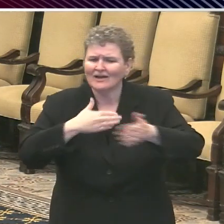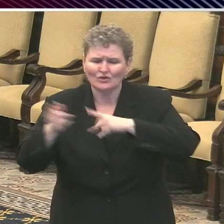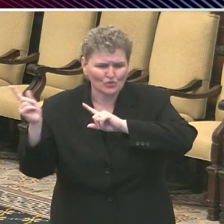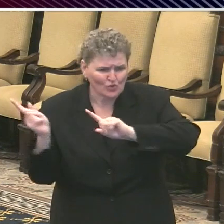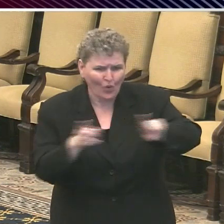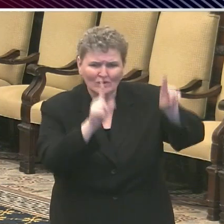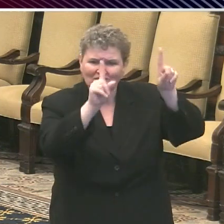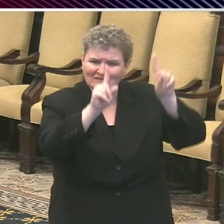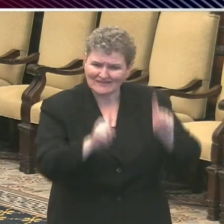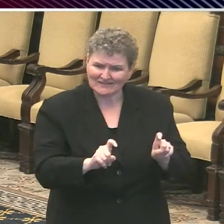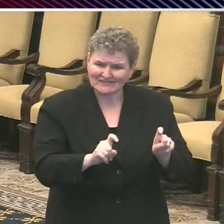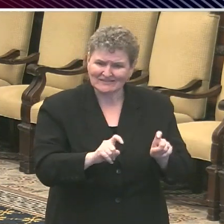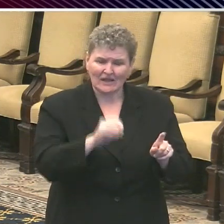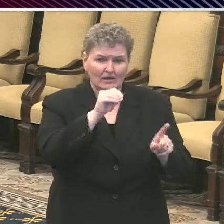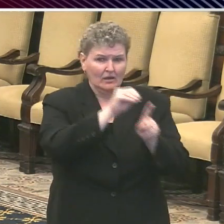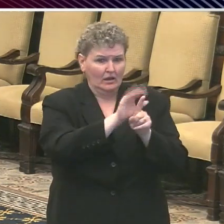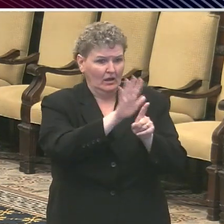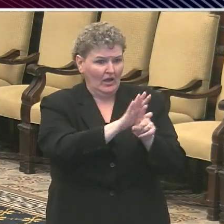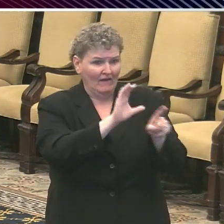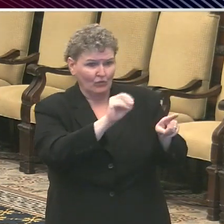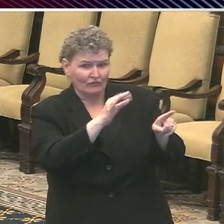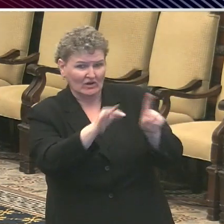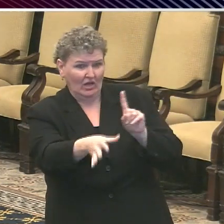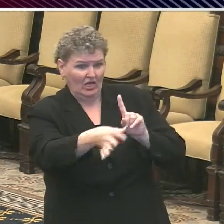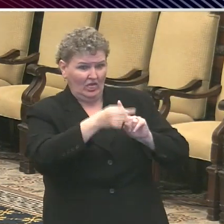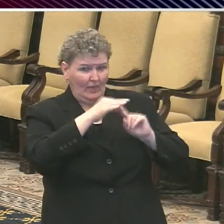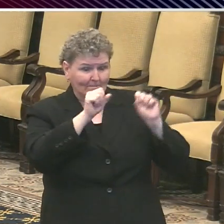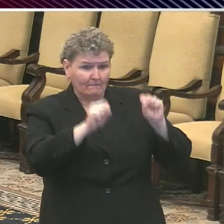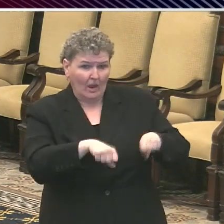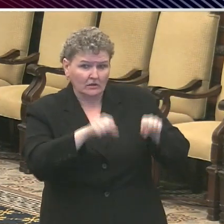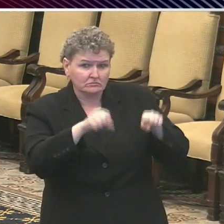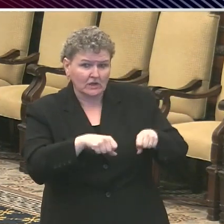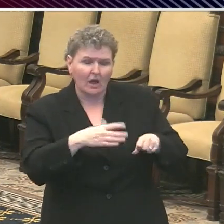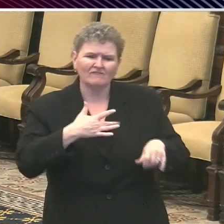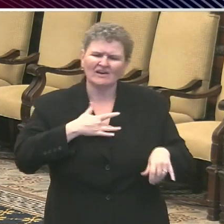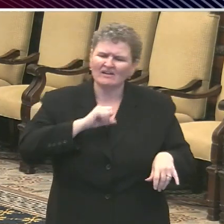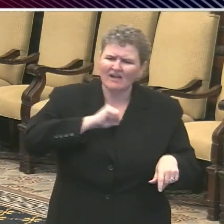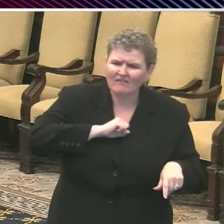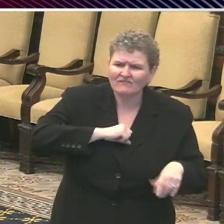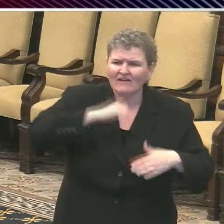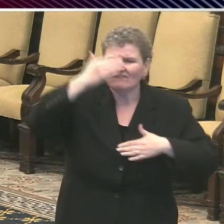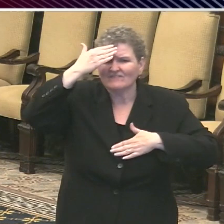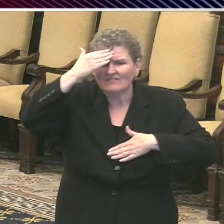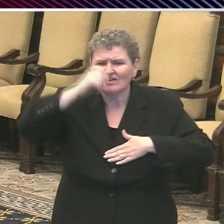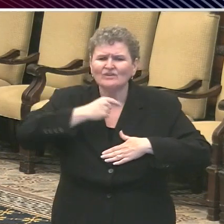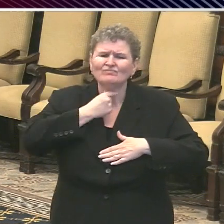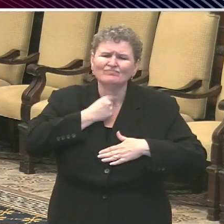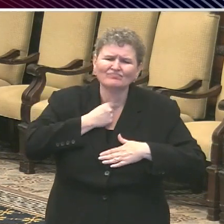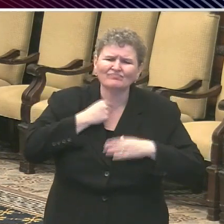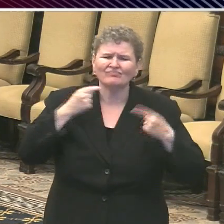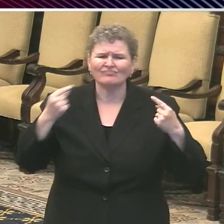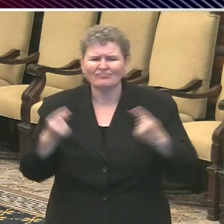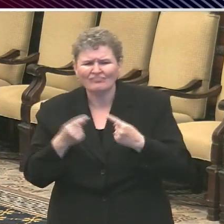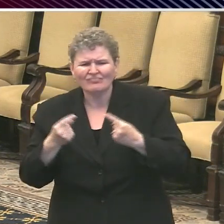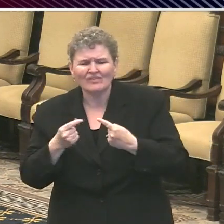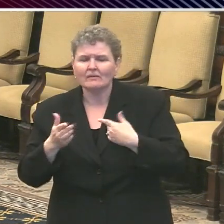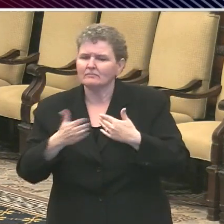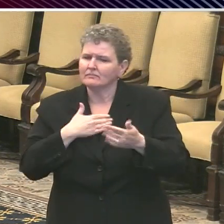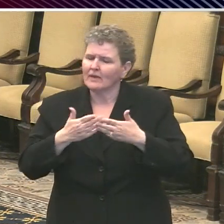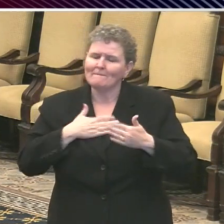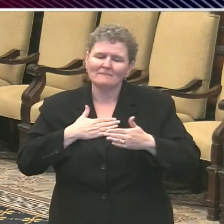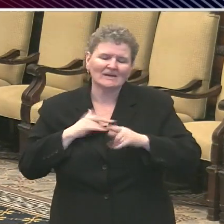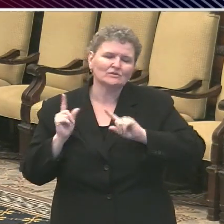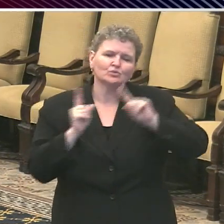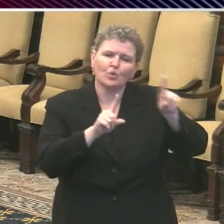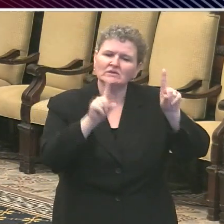get a test. That's a cough, a fever, or sore throat, or any difficulty breathing.